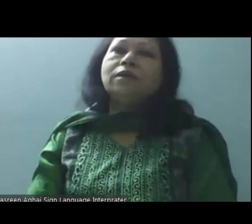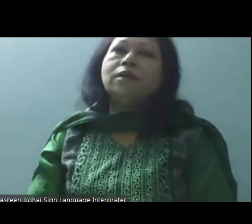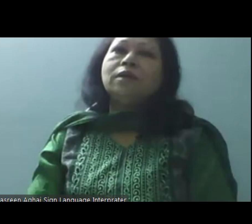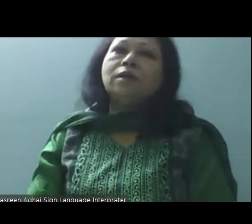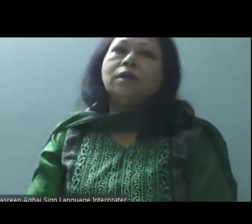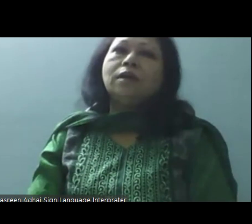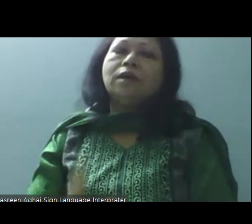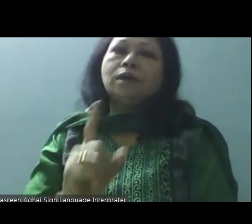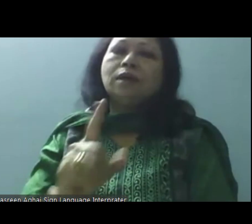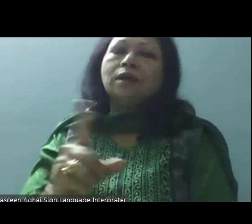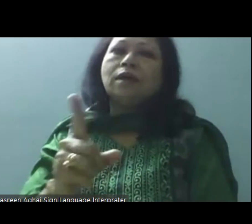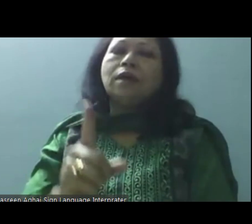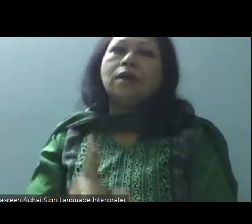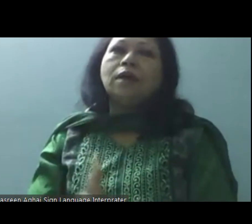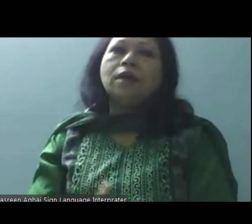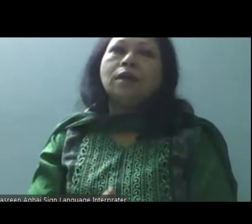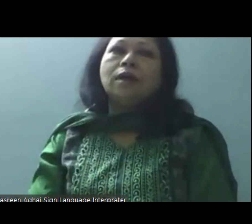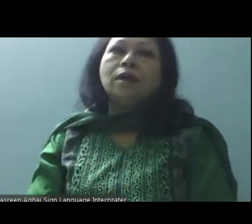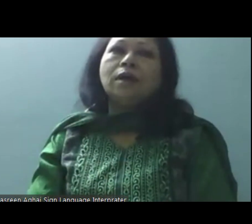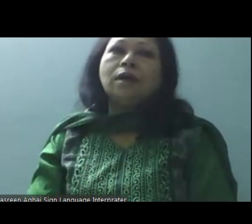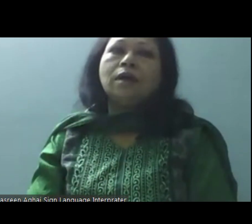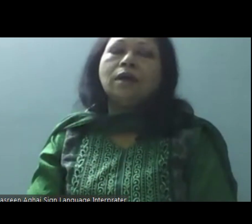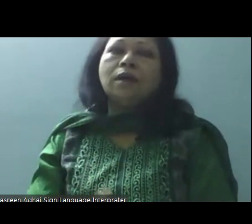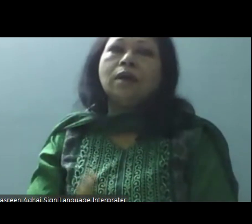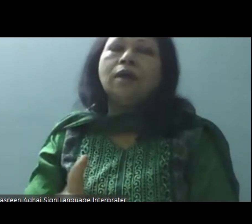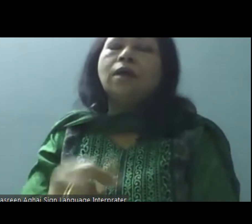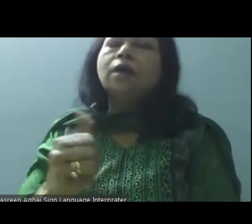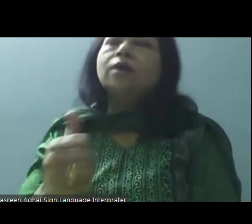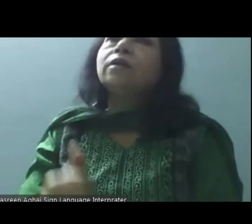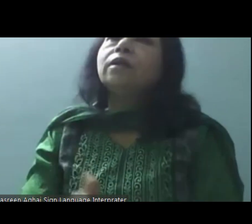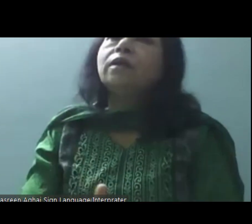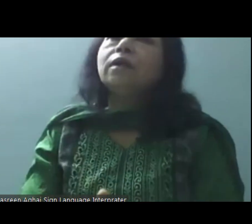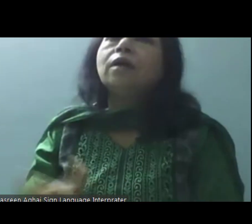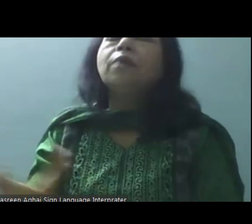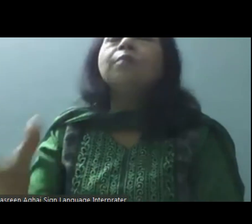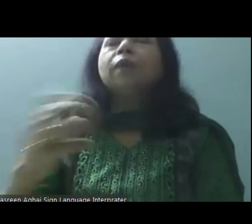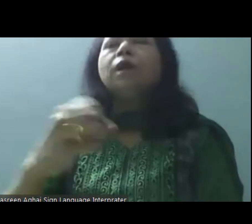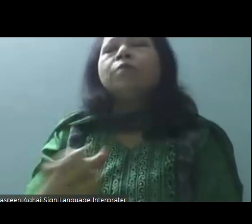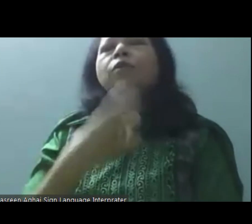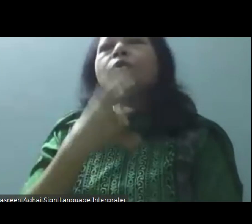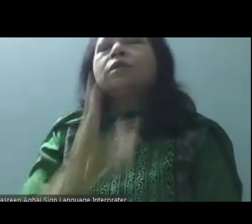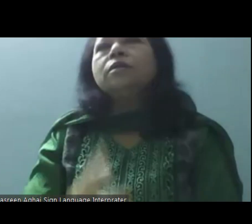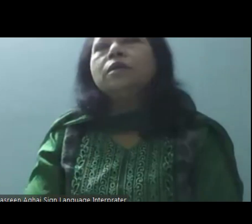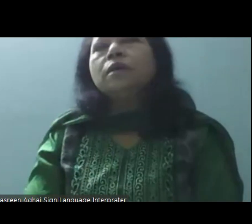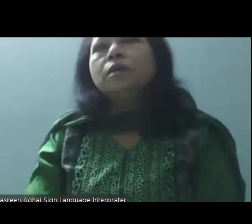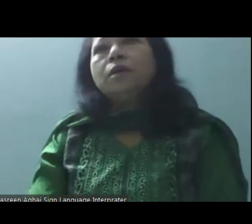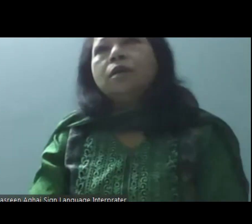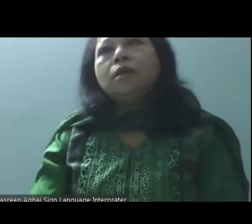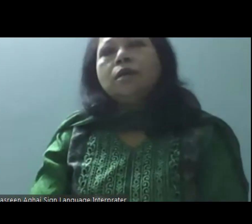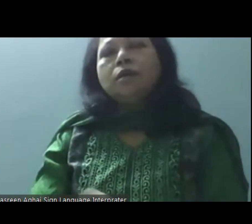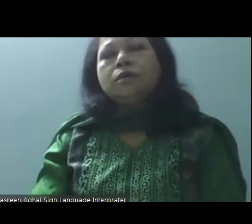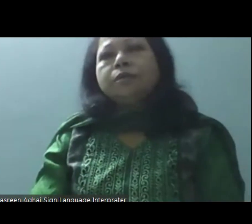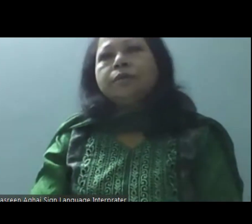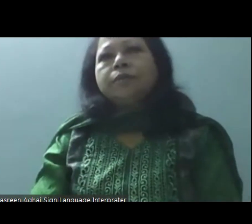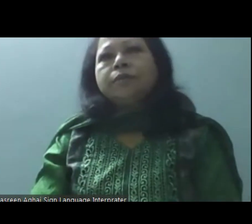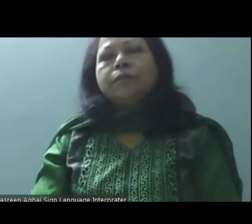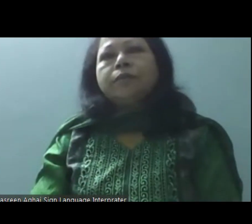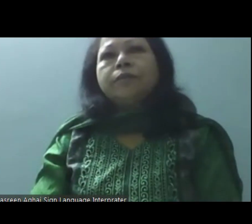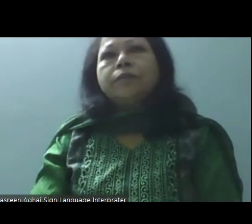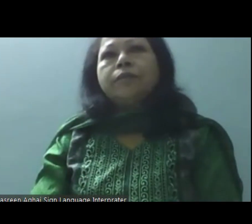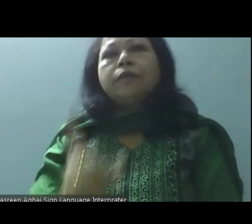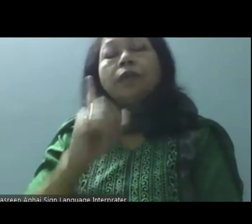If I can speak my voice, others are voiceless.